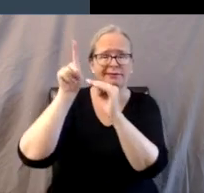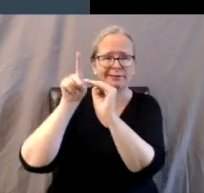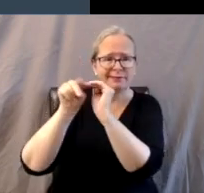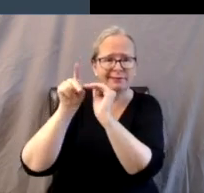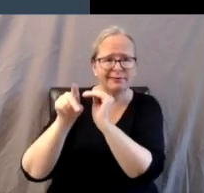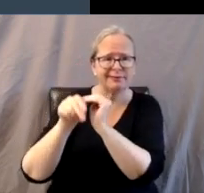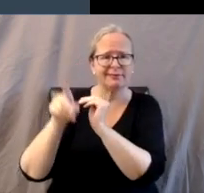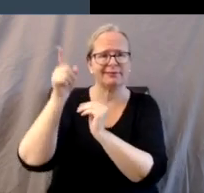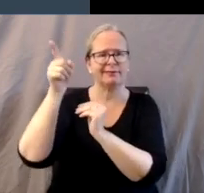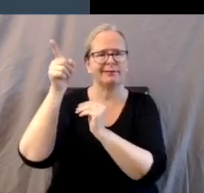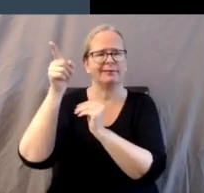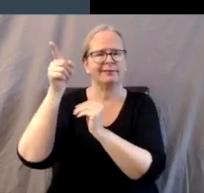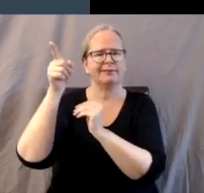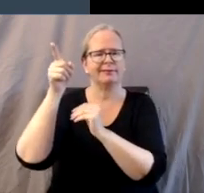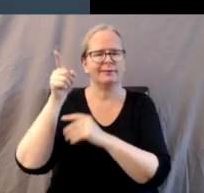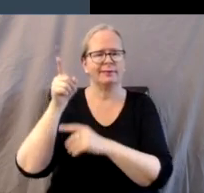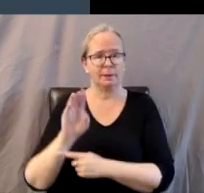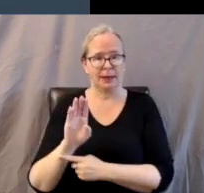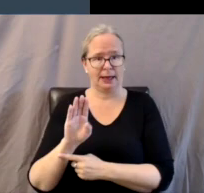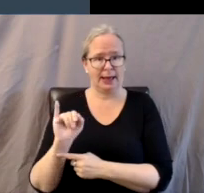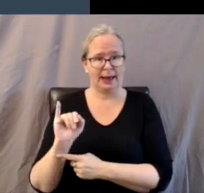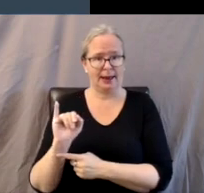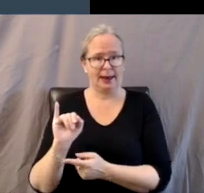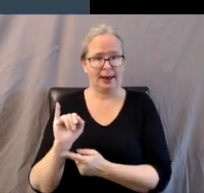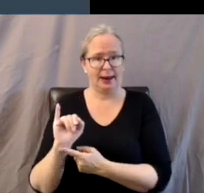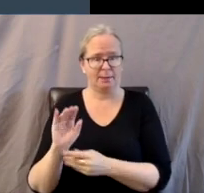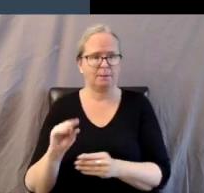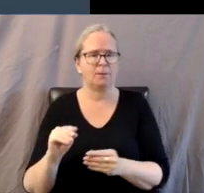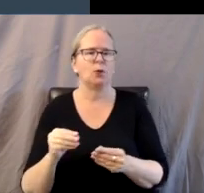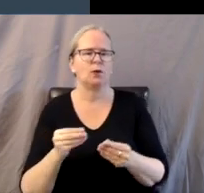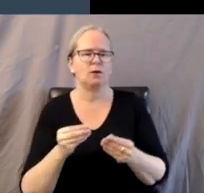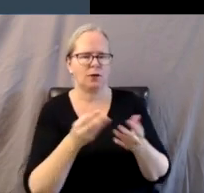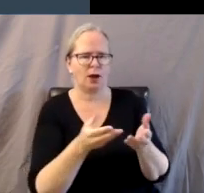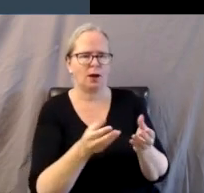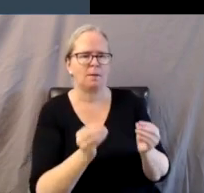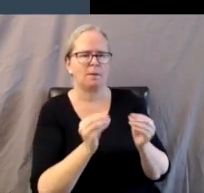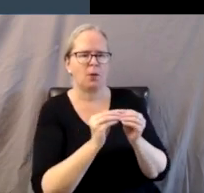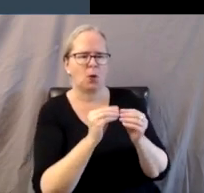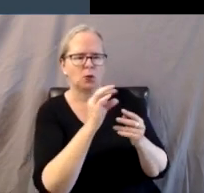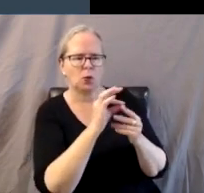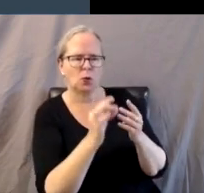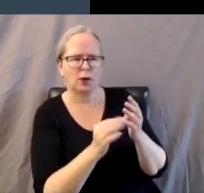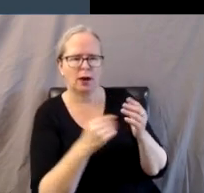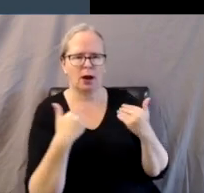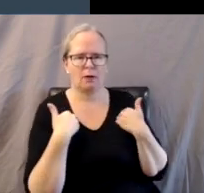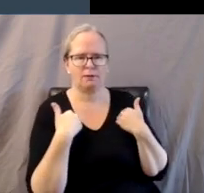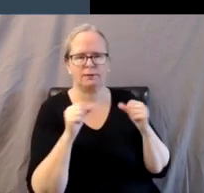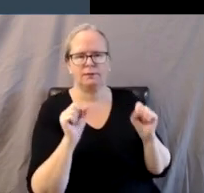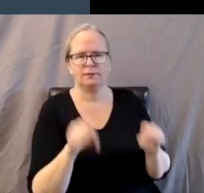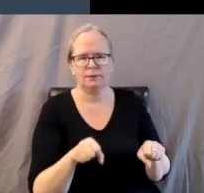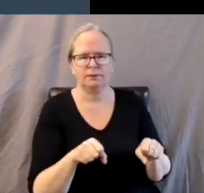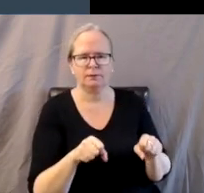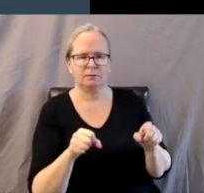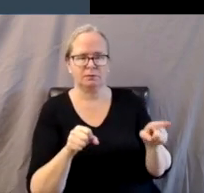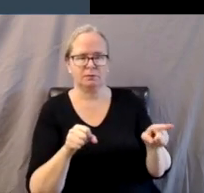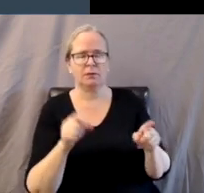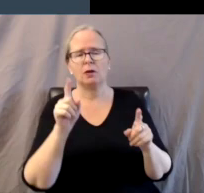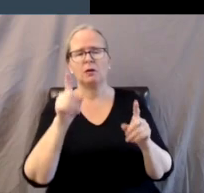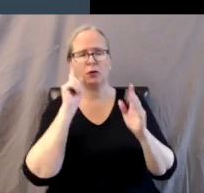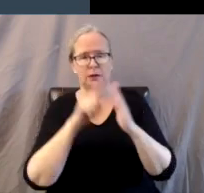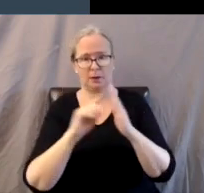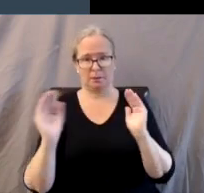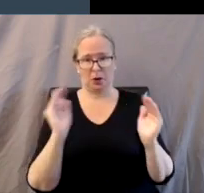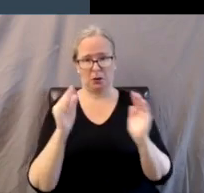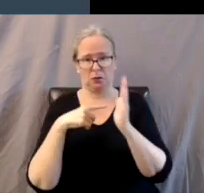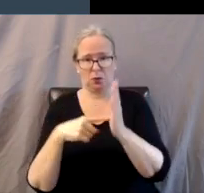rather than abilities. So, for example, Alberta Works and AISH, they